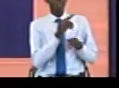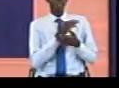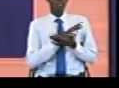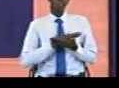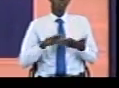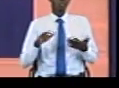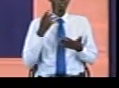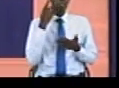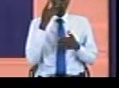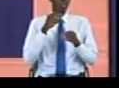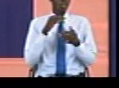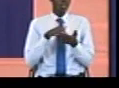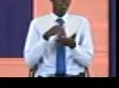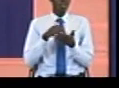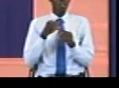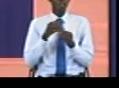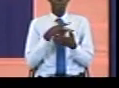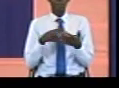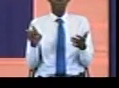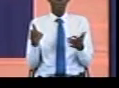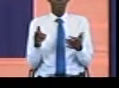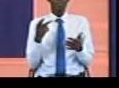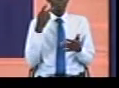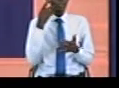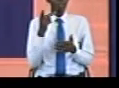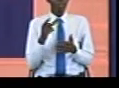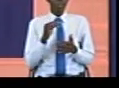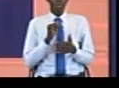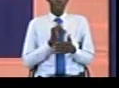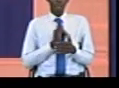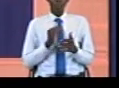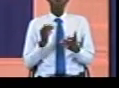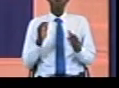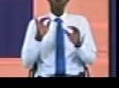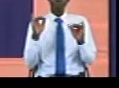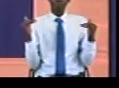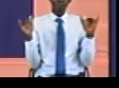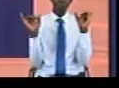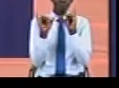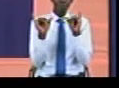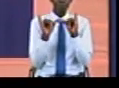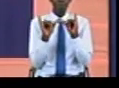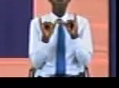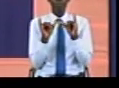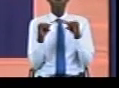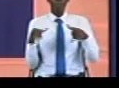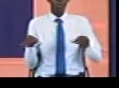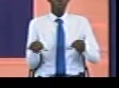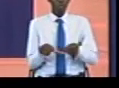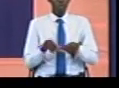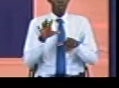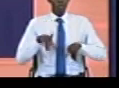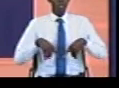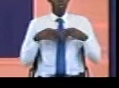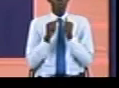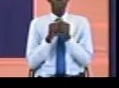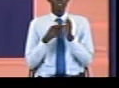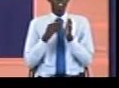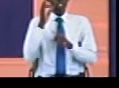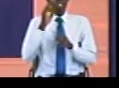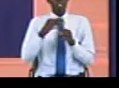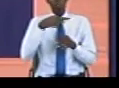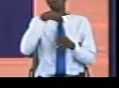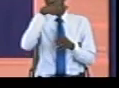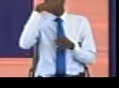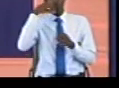that verse again, and measure your life with this. If the thieves love you, if the robbers love you, if the